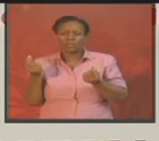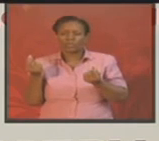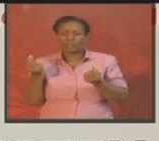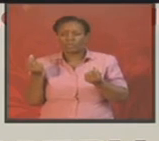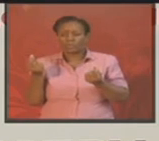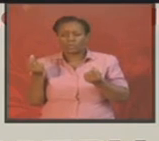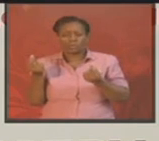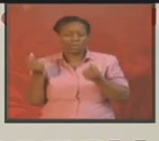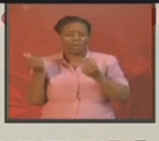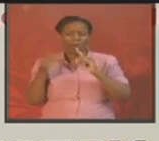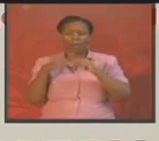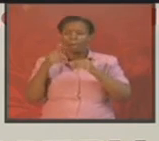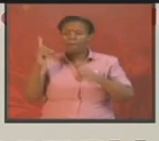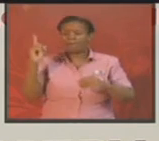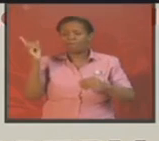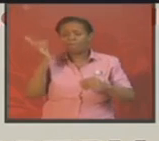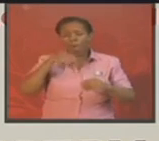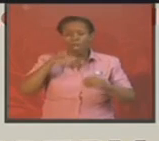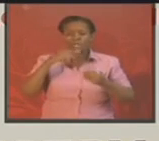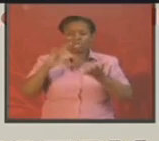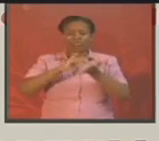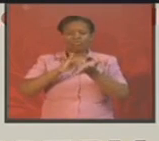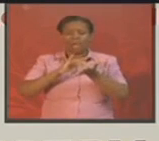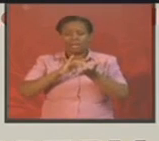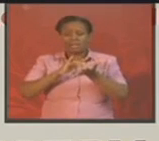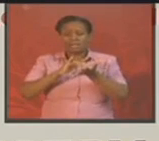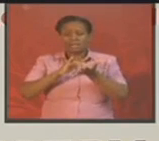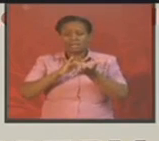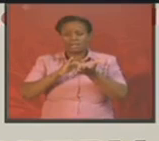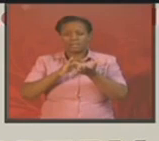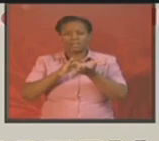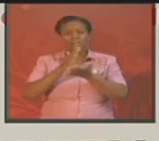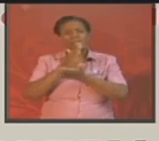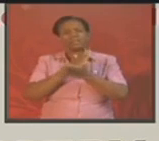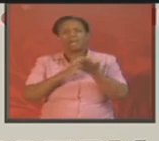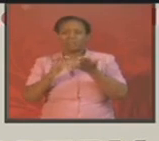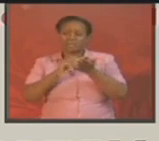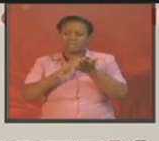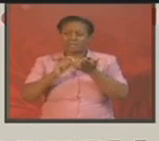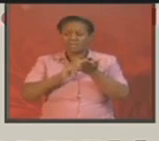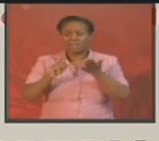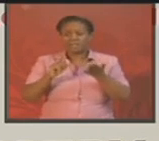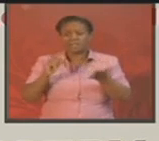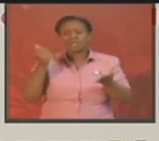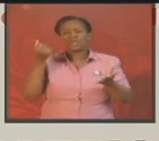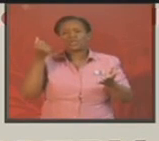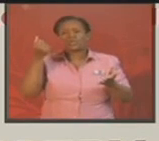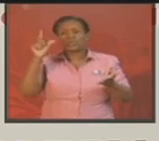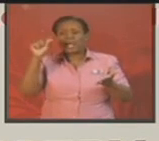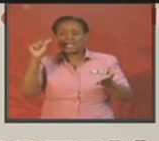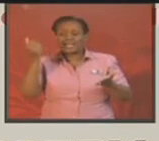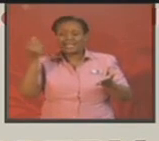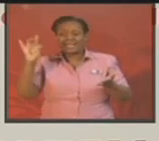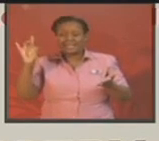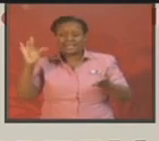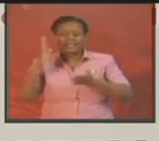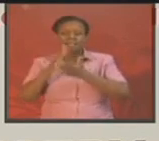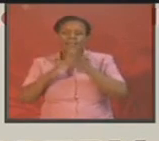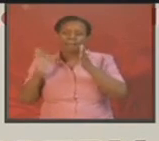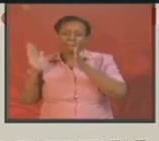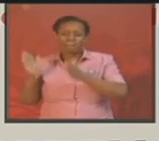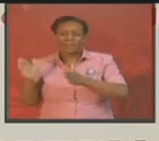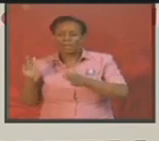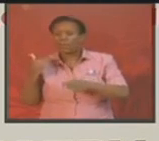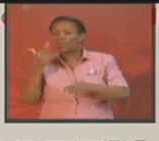seriously. And as I said, I signed off on a file to the DPP in November of 2018 on that. I think it's the first time a file has gone to the